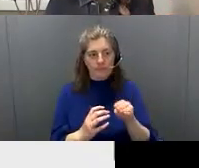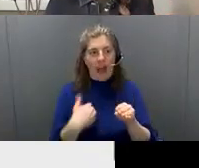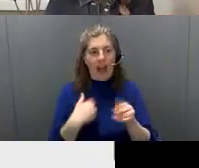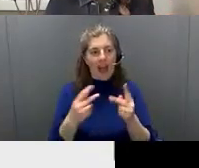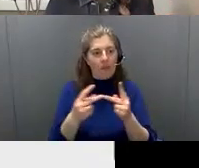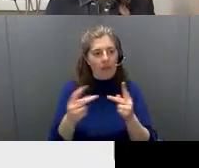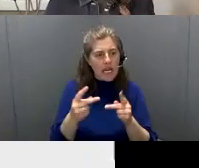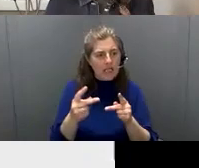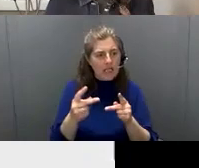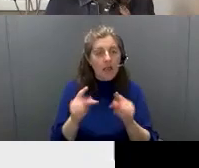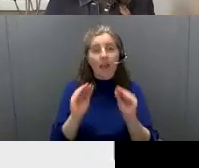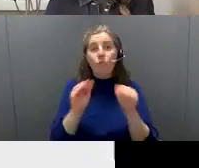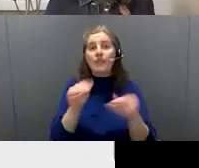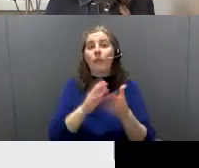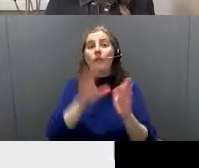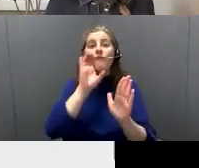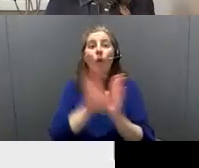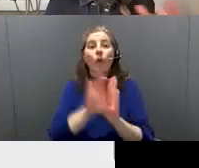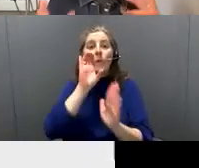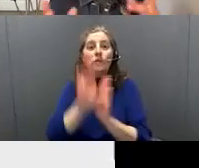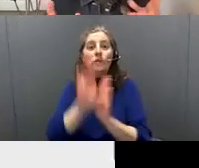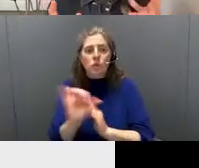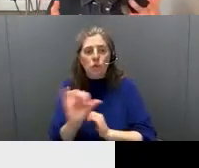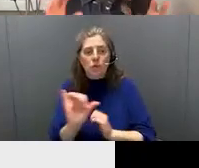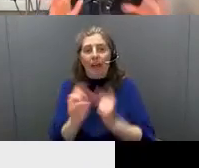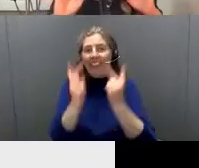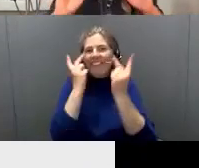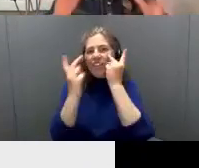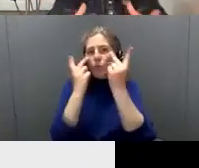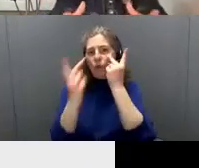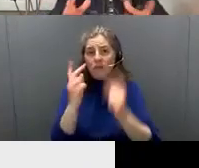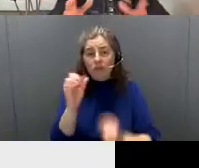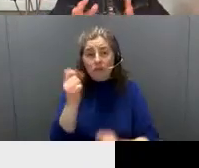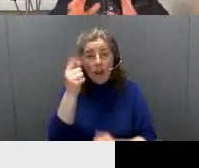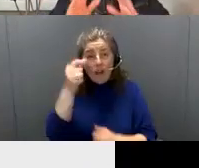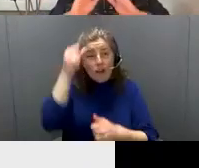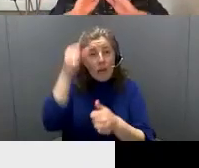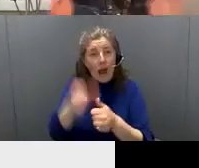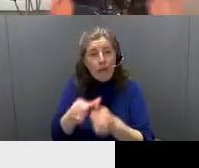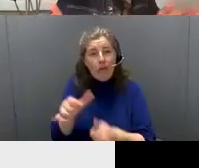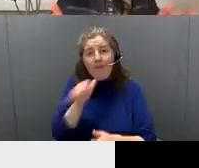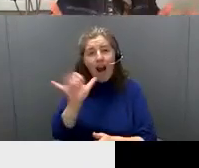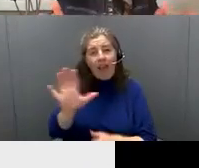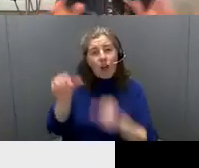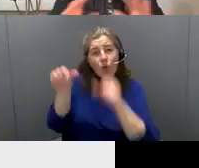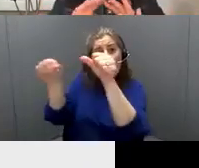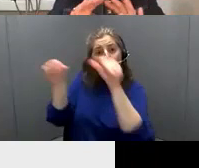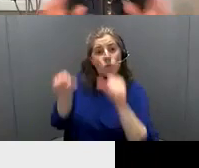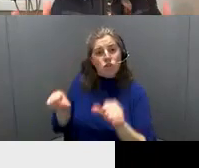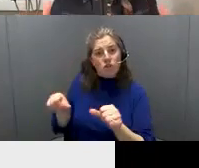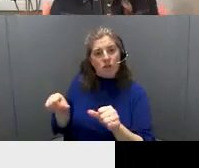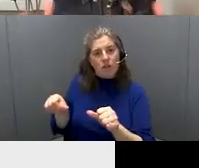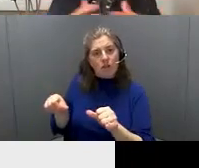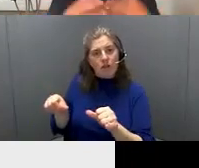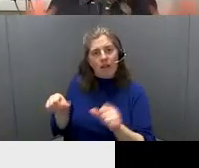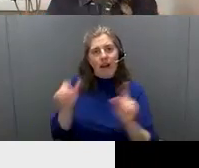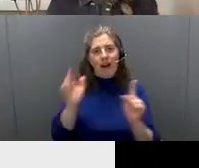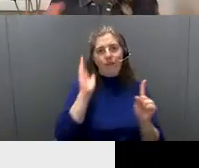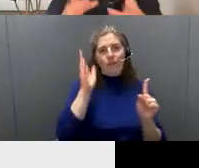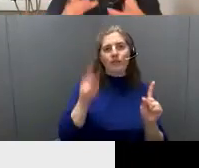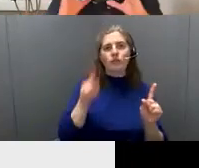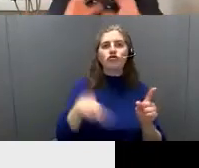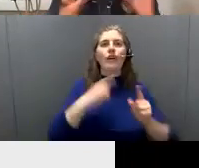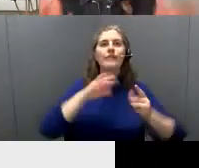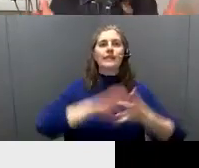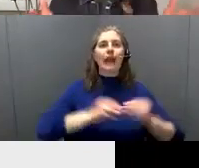placed some photos. The visuals, because remember, it's not like your poster, your presentation is just